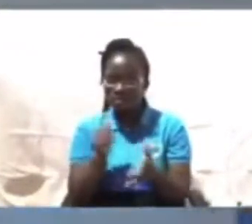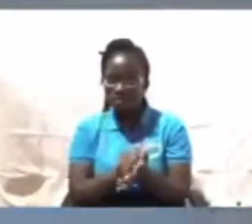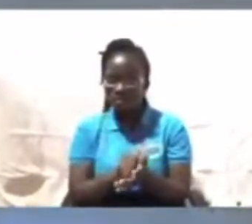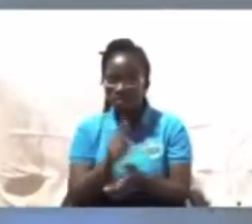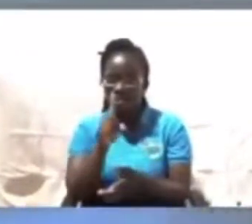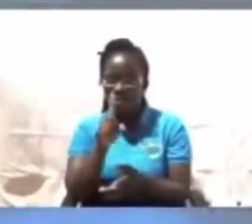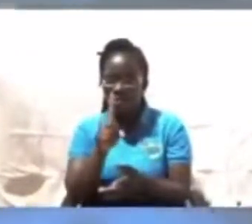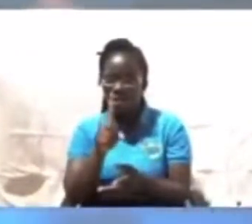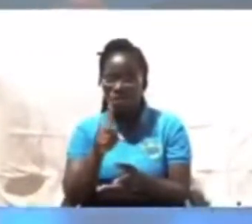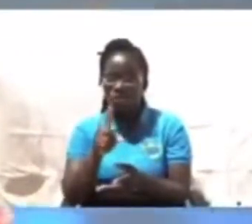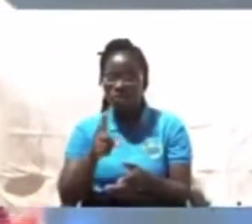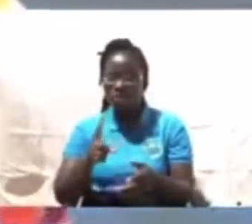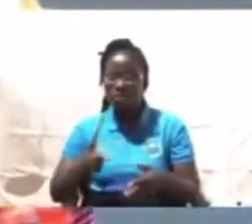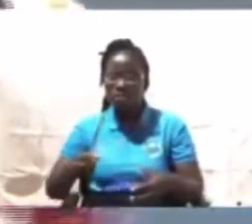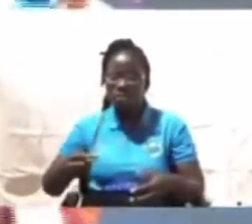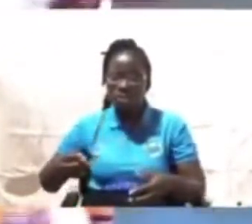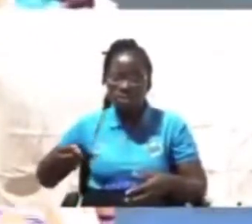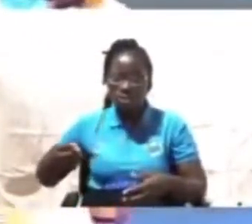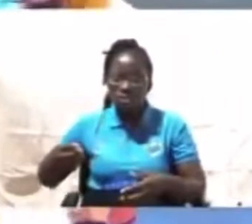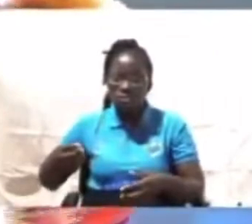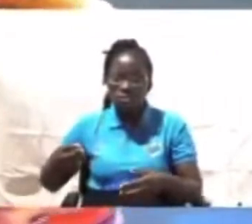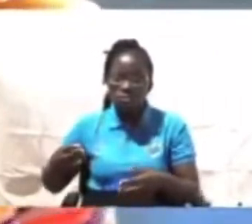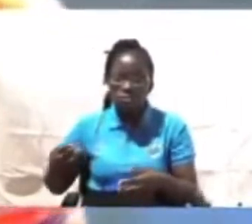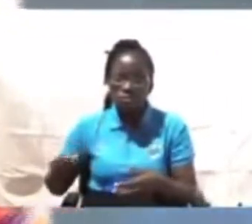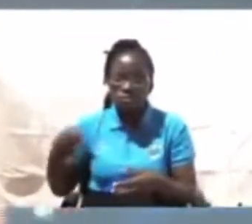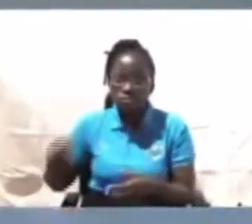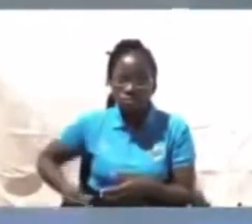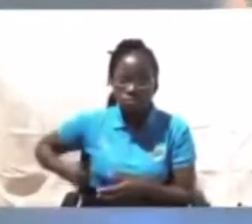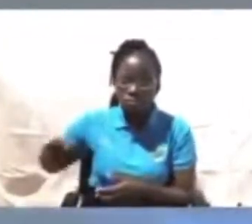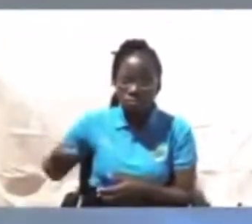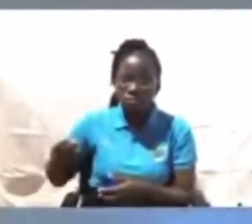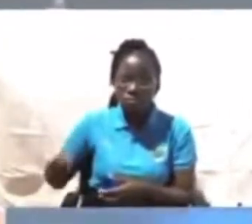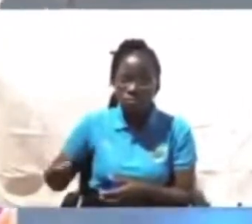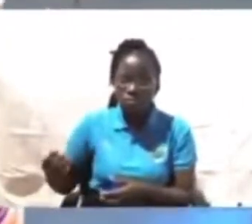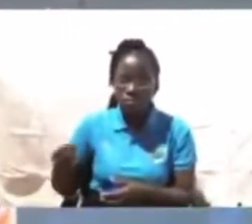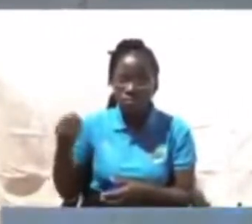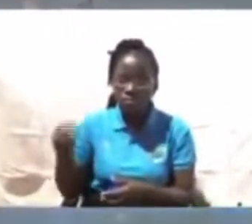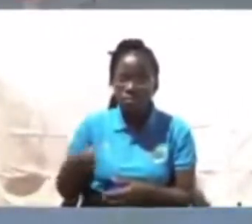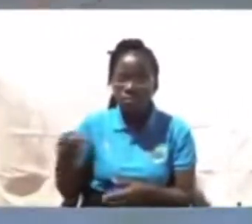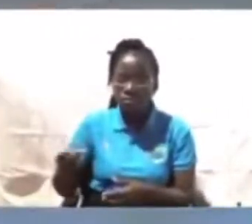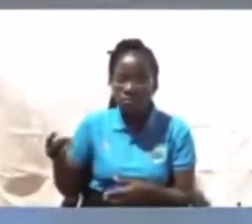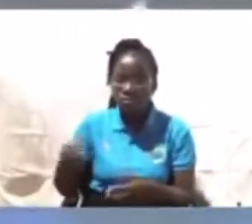animu. Ene kreme na wako bo. Abuwa uro denu mu. Ene wakada.